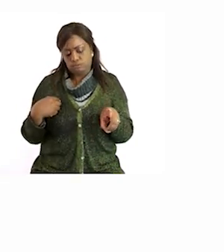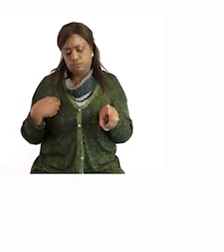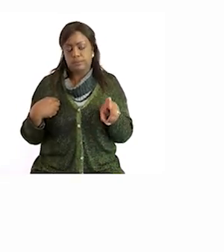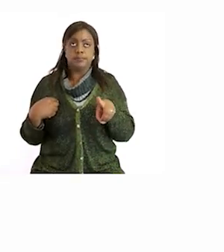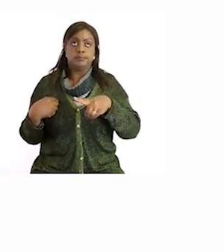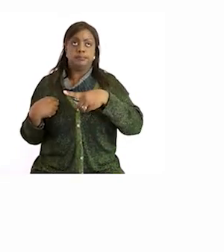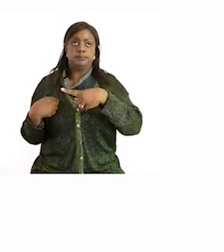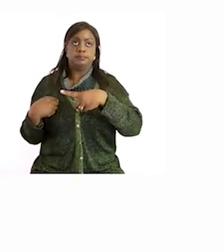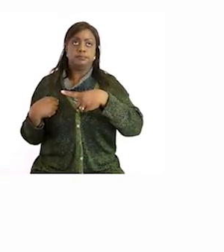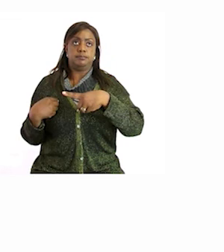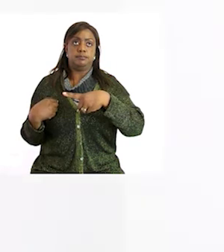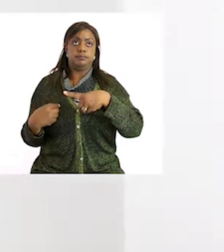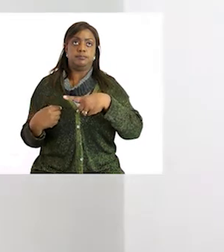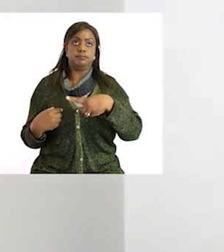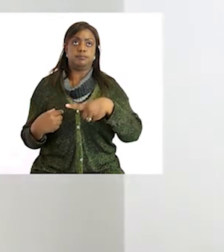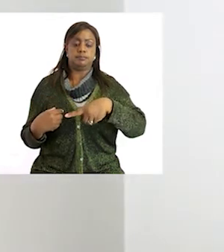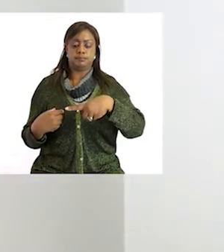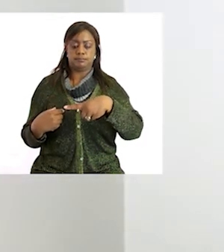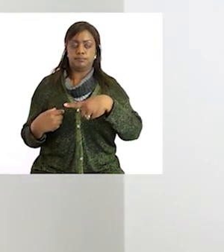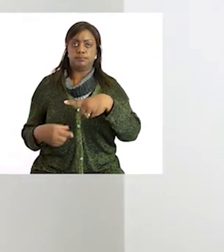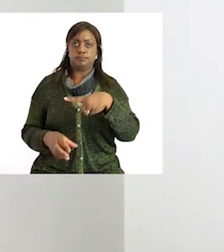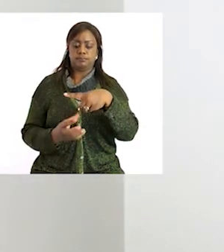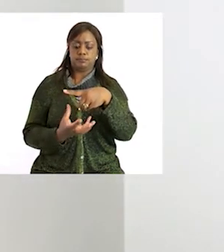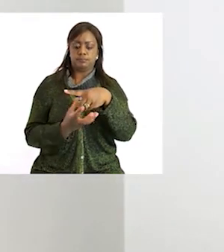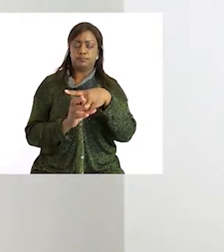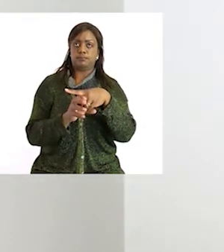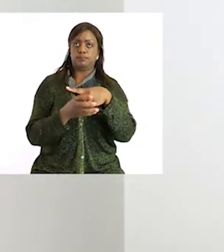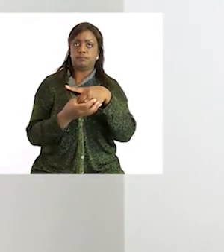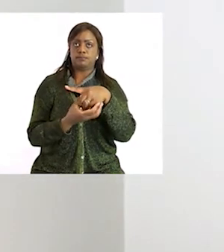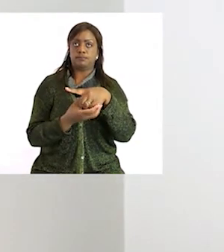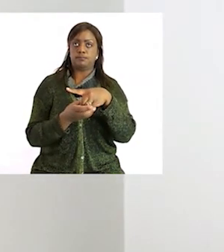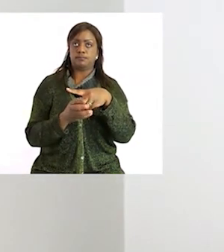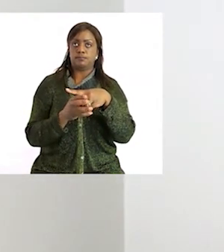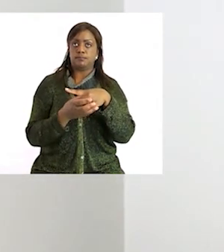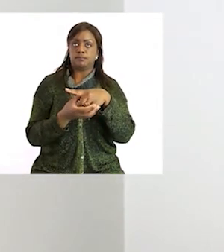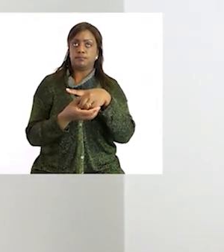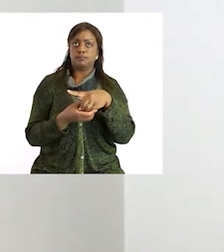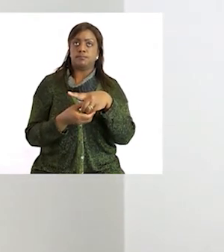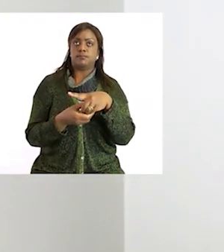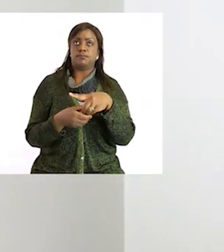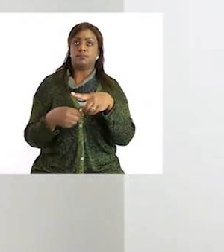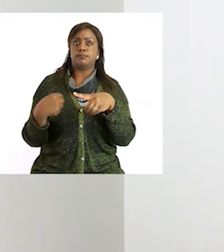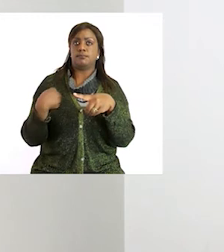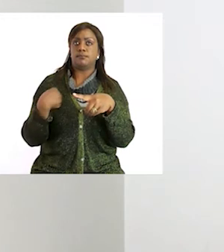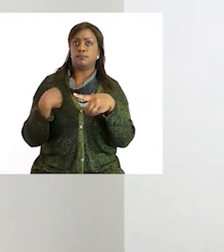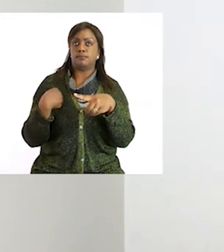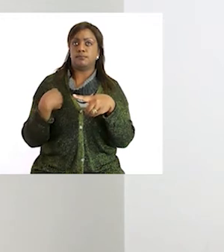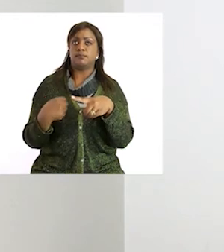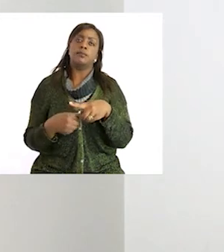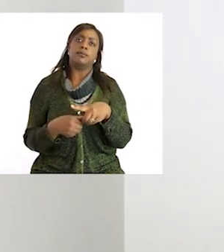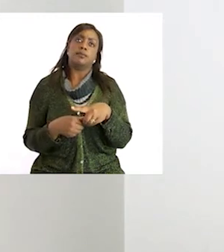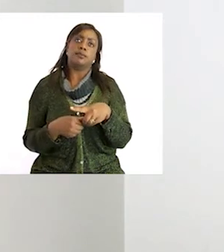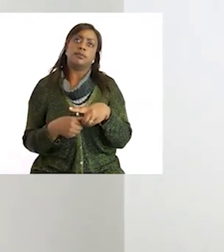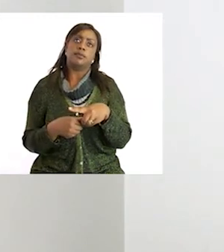Now, if we turn to the chalkboard, we will find that the male reproductive